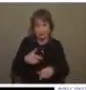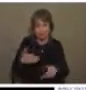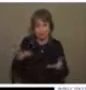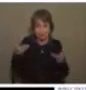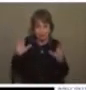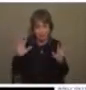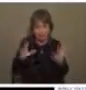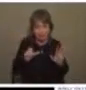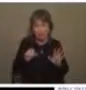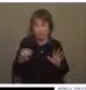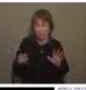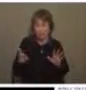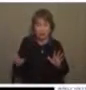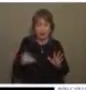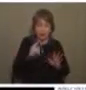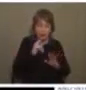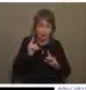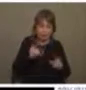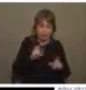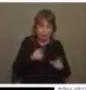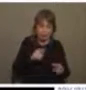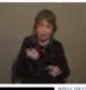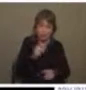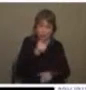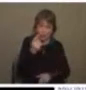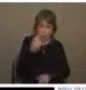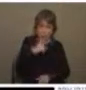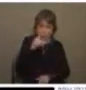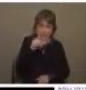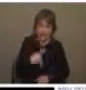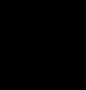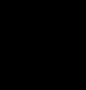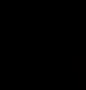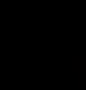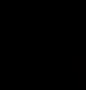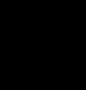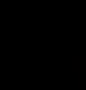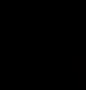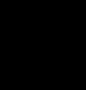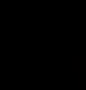in the Q&A session. Thank you very much. Thank you, Hector. We'll hear.